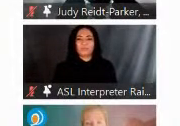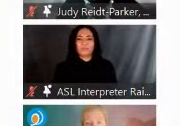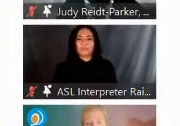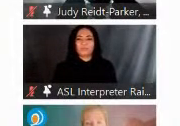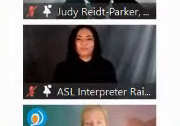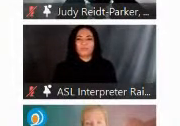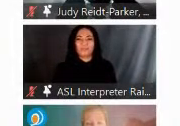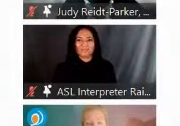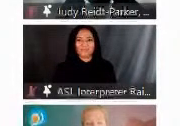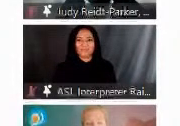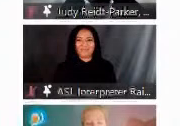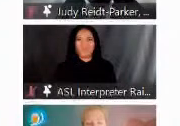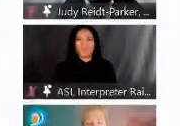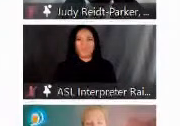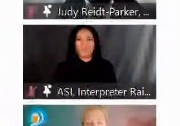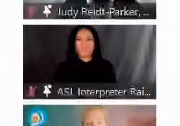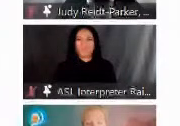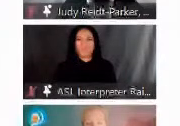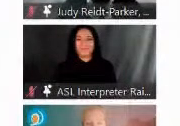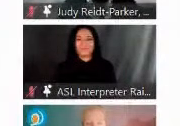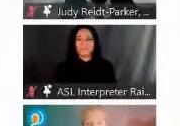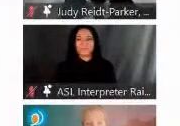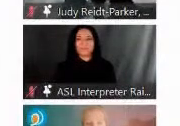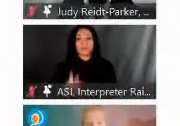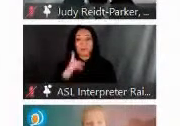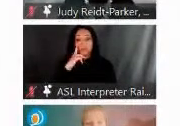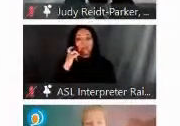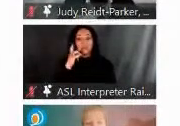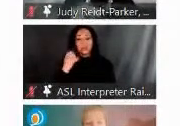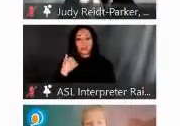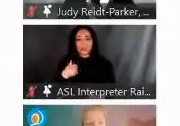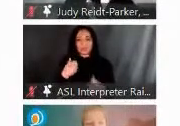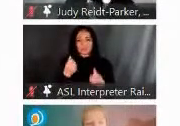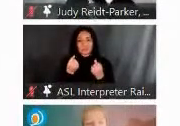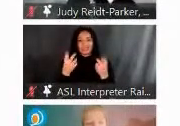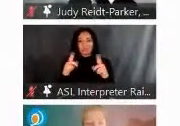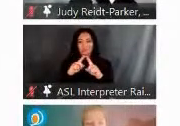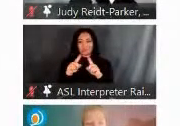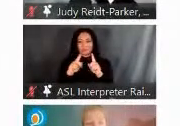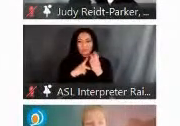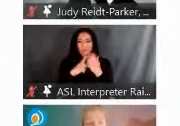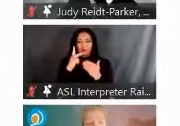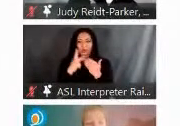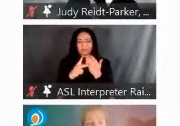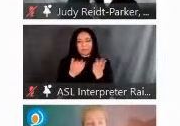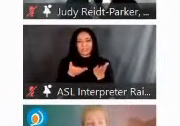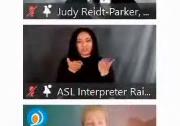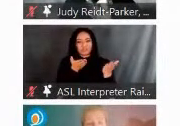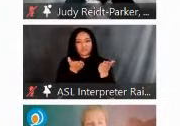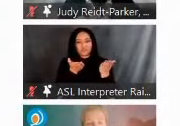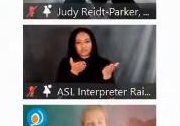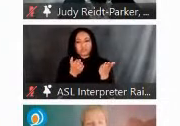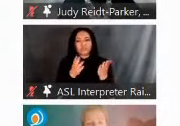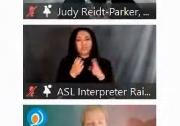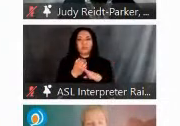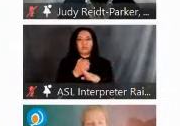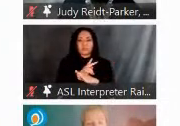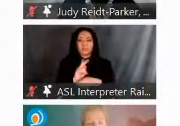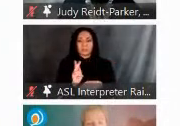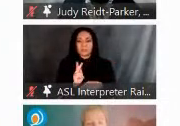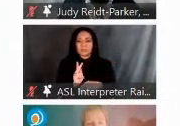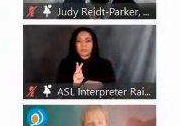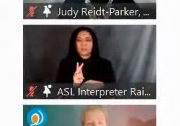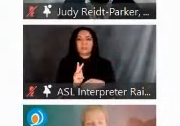Thank you. So California has several different programs that serve preschool age children that are governed by